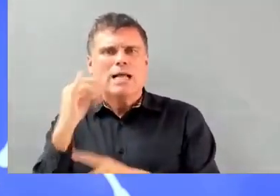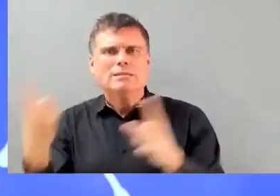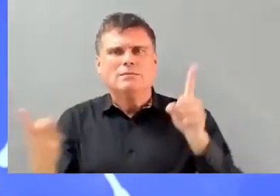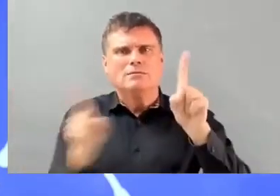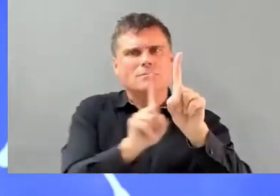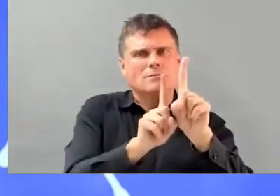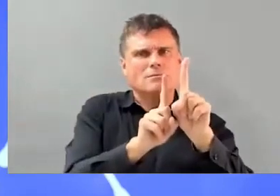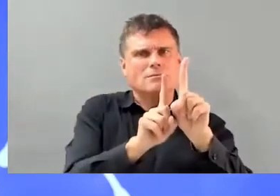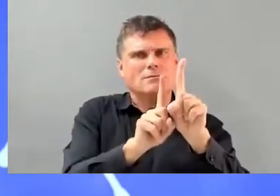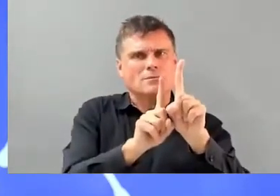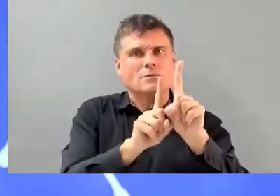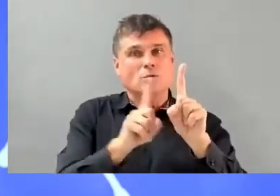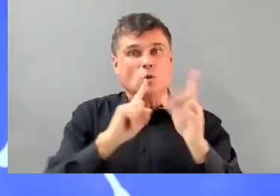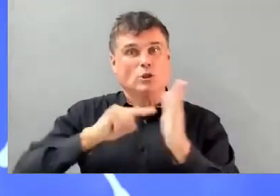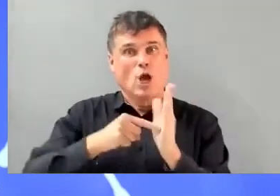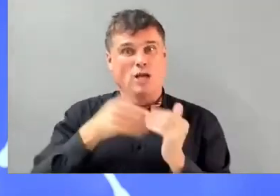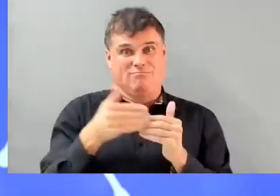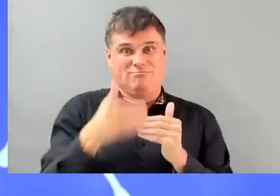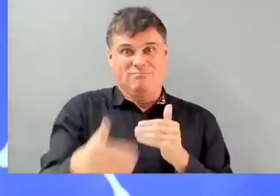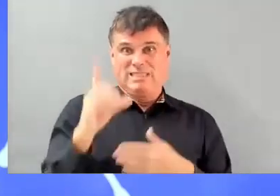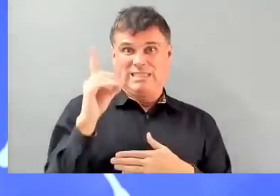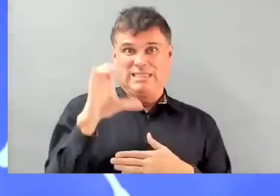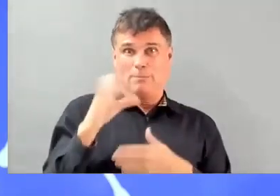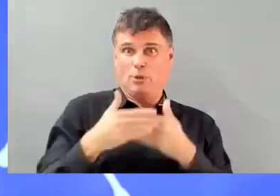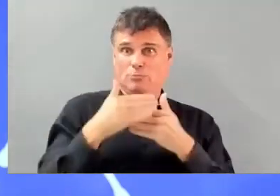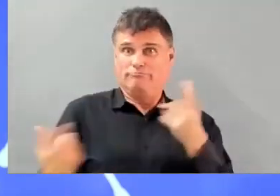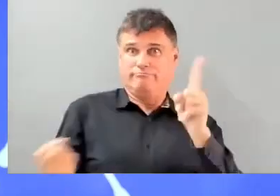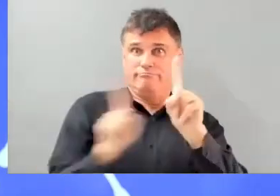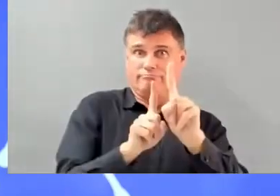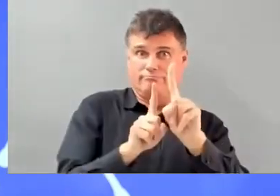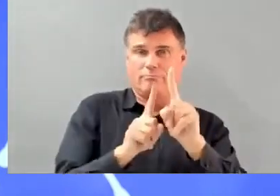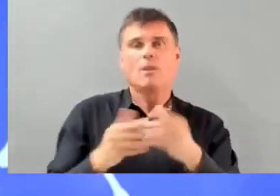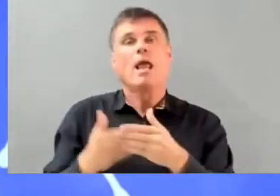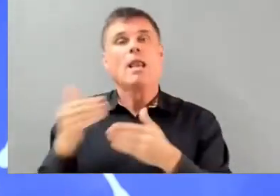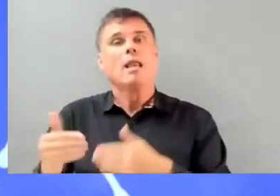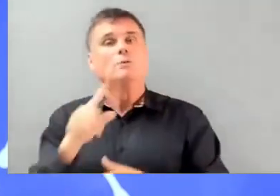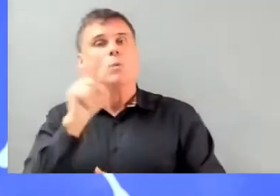The next question goes to Mary Brooks from Island Social News. Go ahead, Mary.